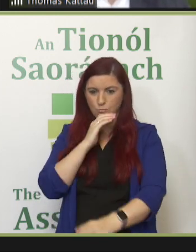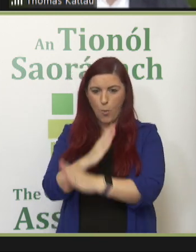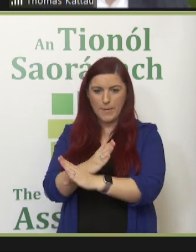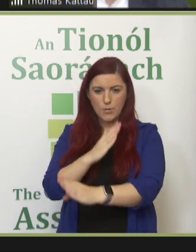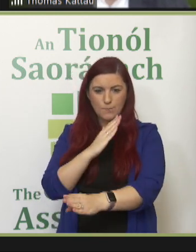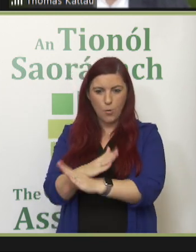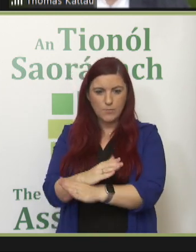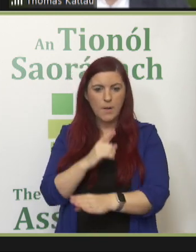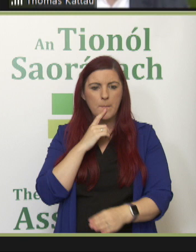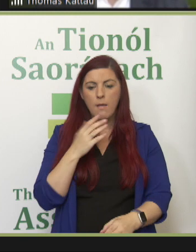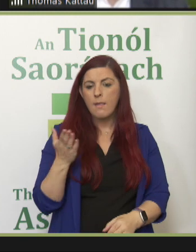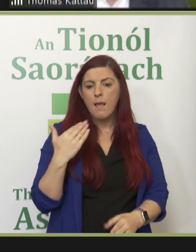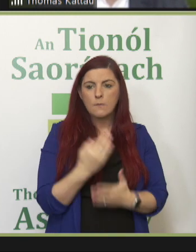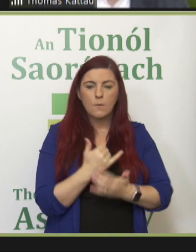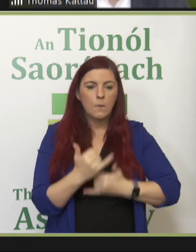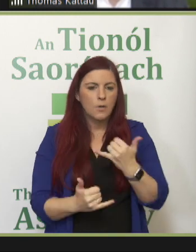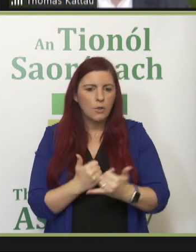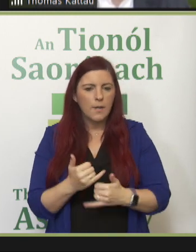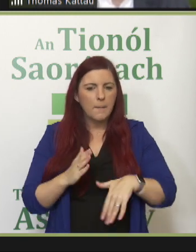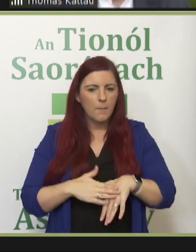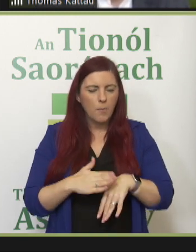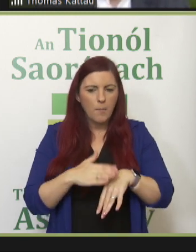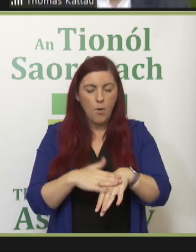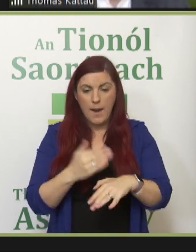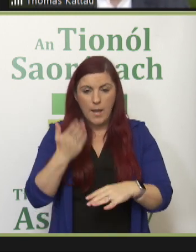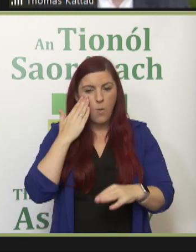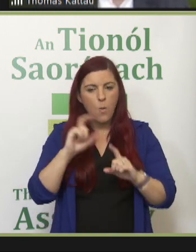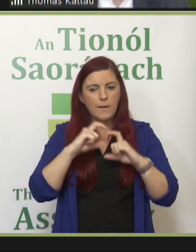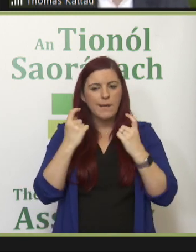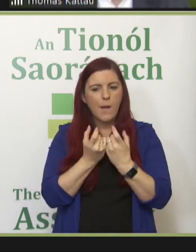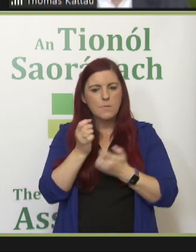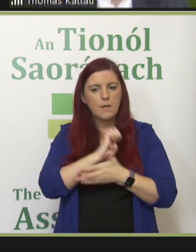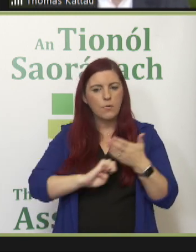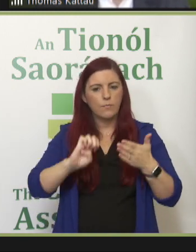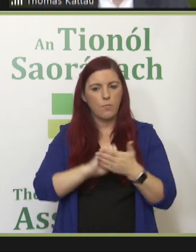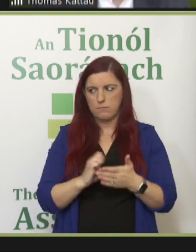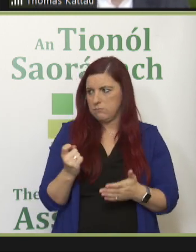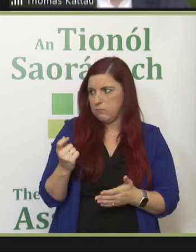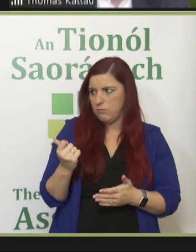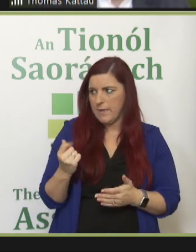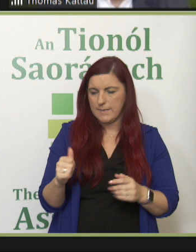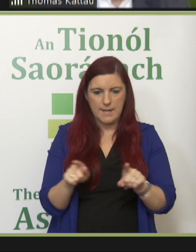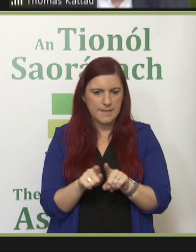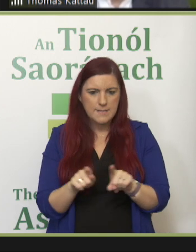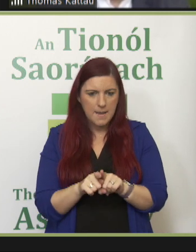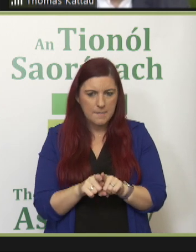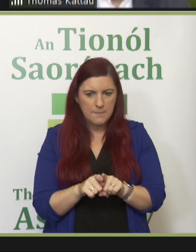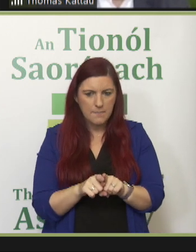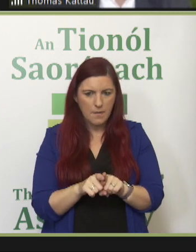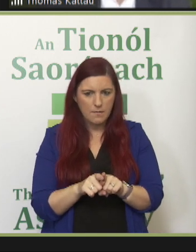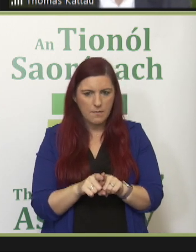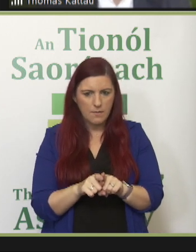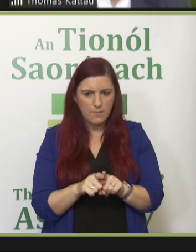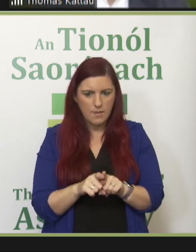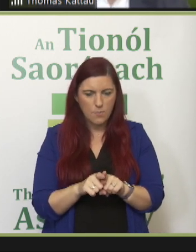more prominence. And actually the Pompidou Group of the Council of Europe, with its human rights-based mandate, has been pushing for this. But it was